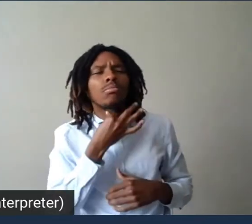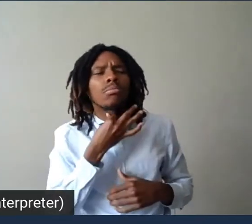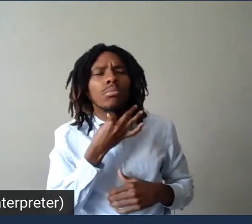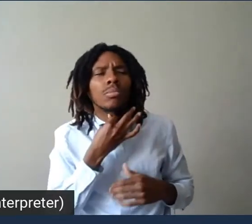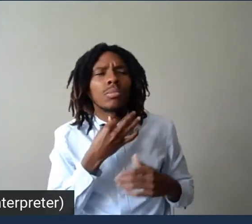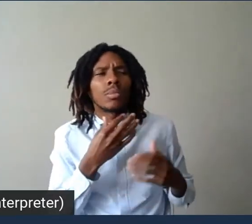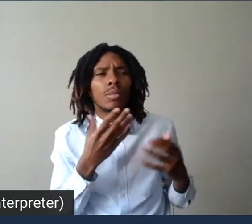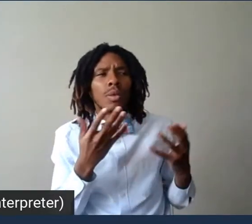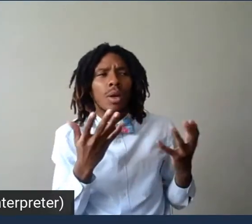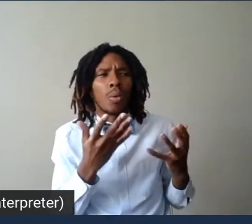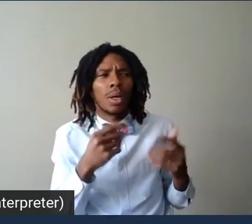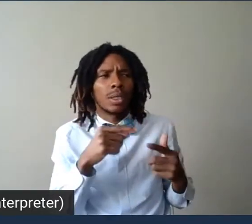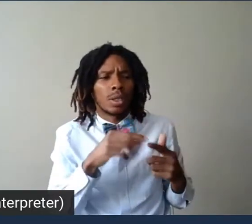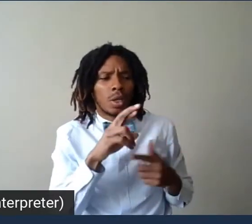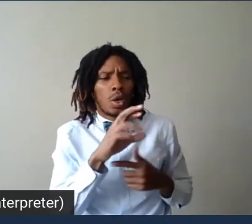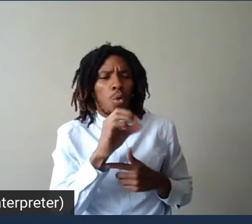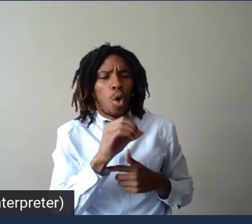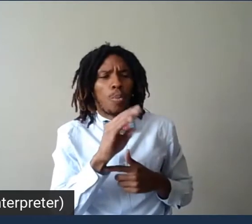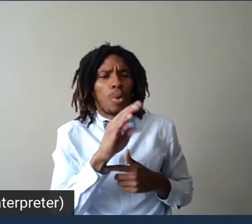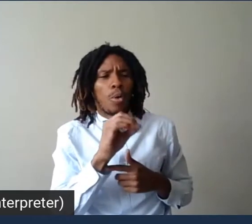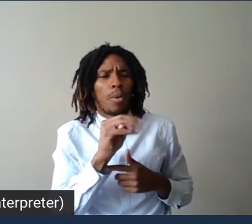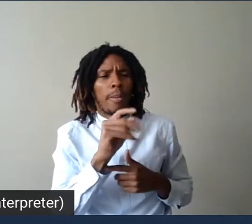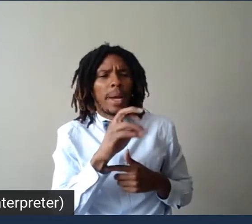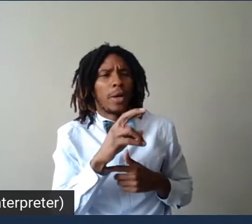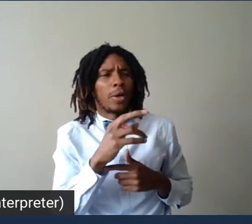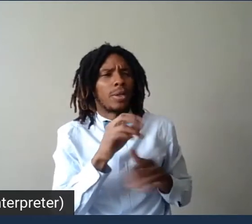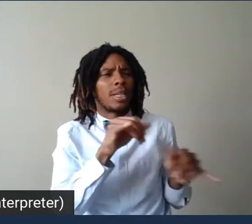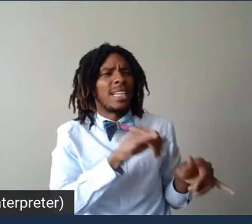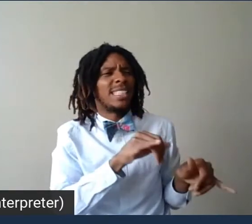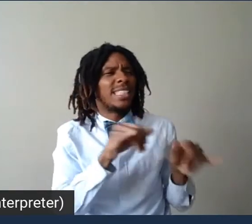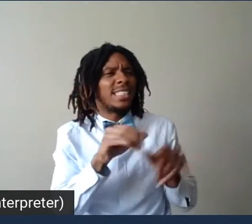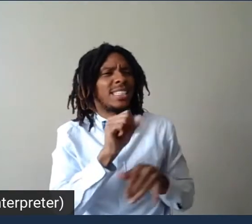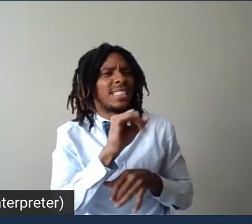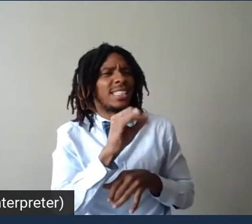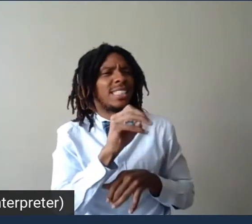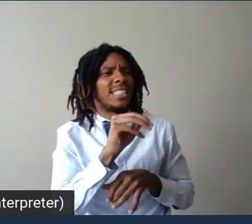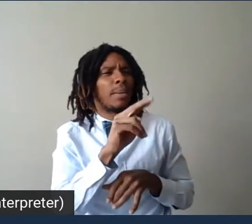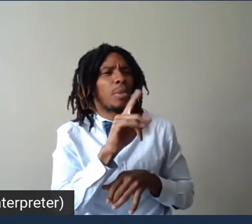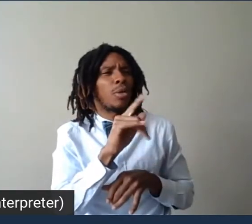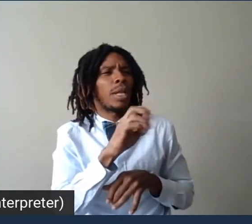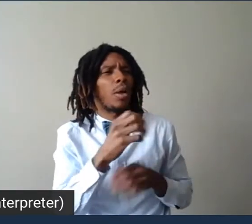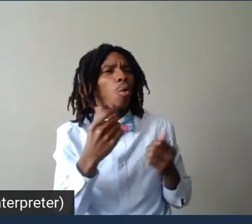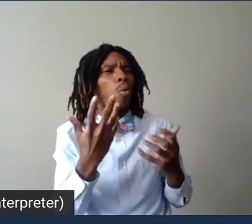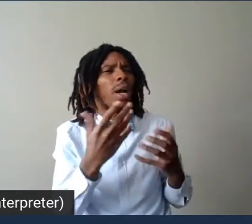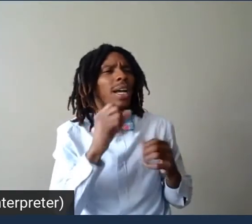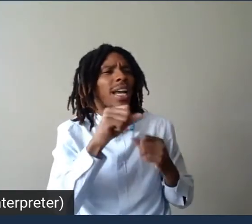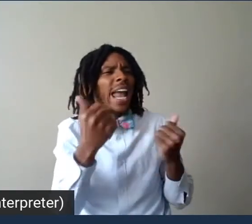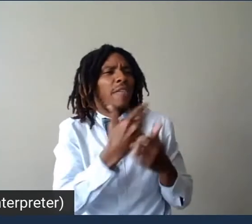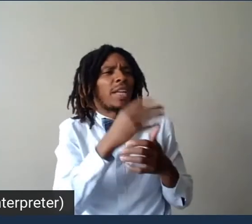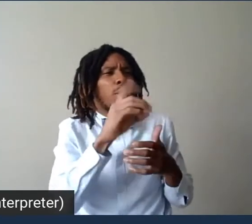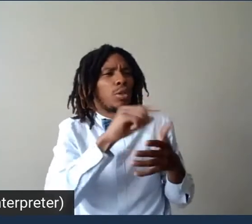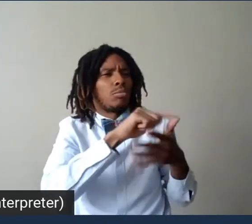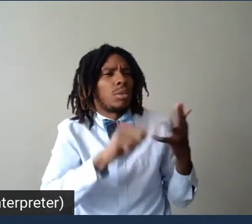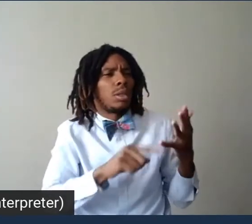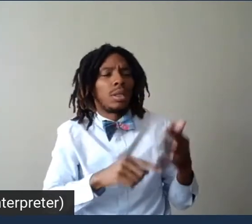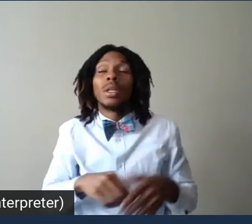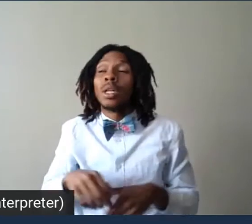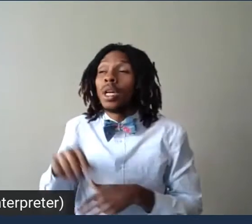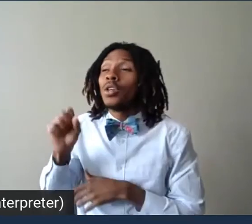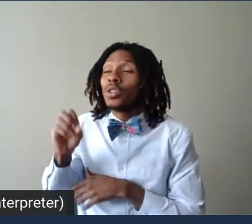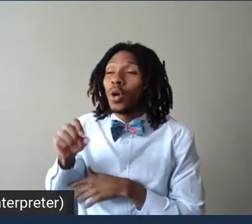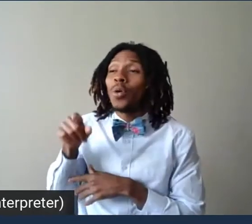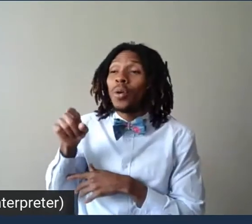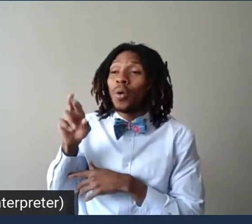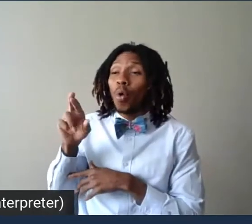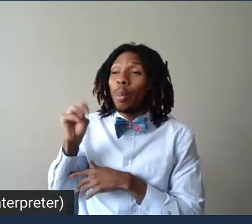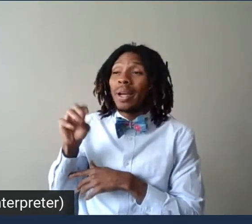RoboMaker actually? What can RoboMaker simulate? What all of these things can it do? Okay, so RoboMaker can simulate